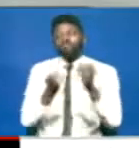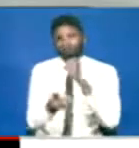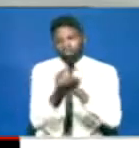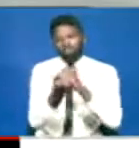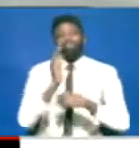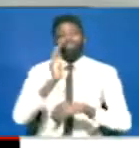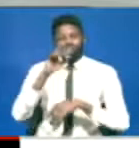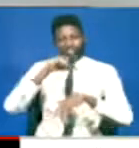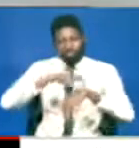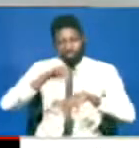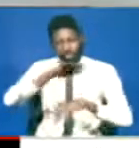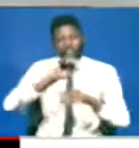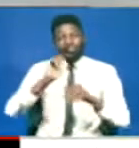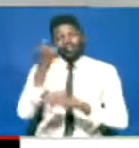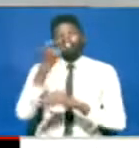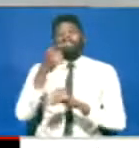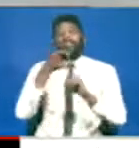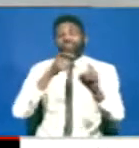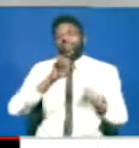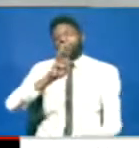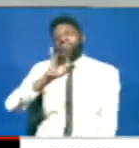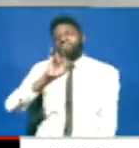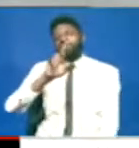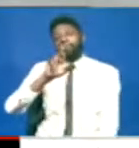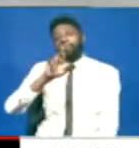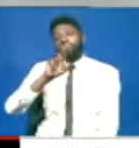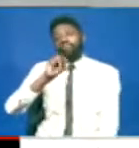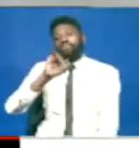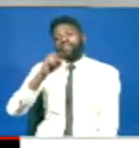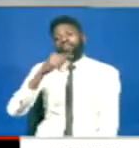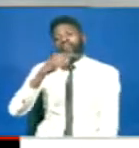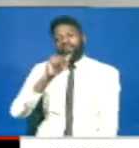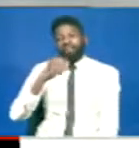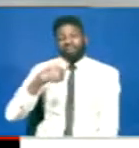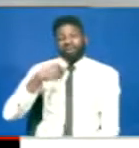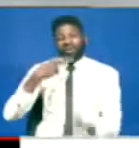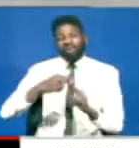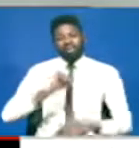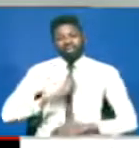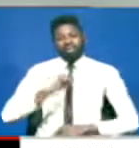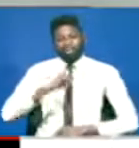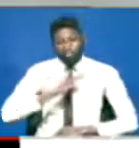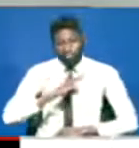is concerned. From Birmingham, my name is Isaac Lemoka.